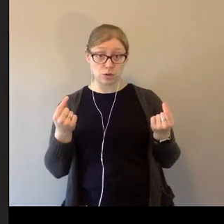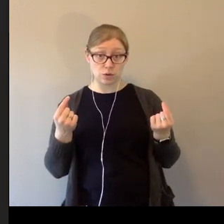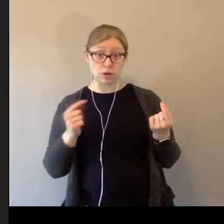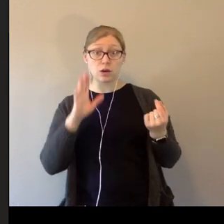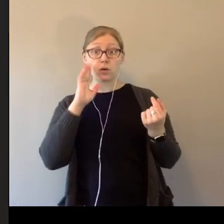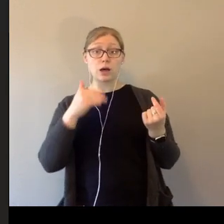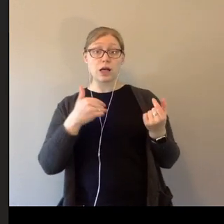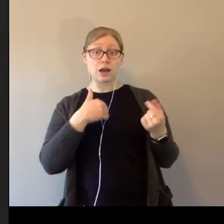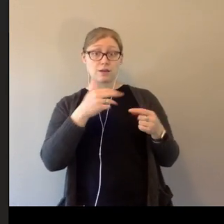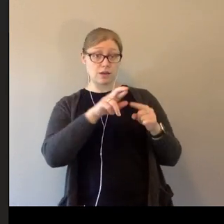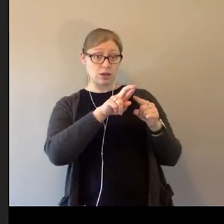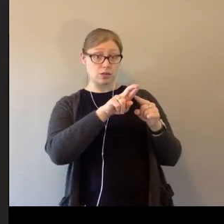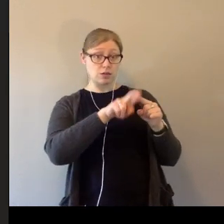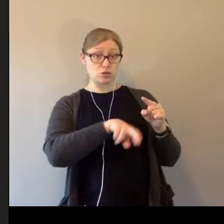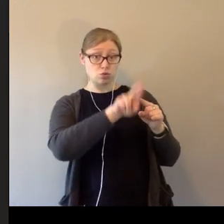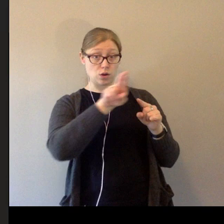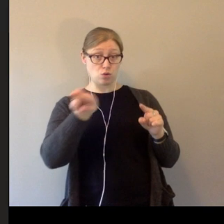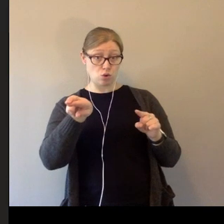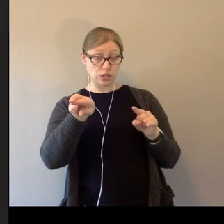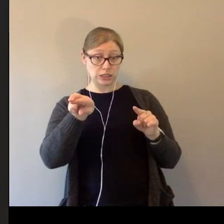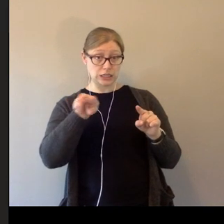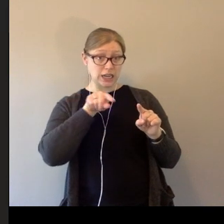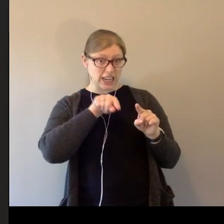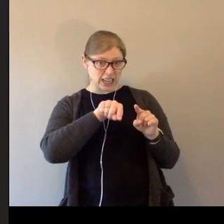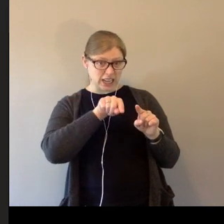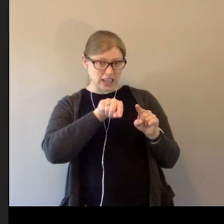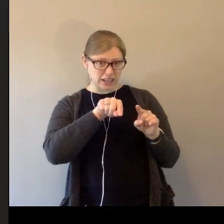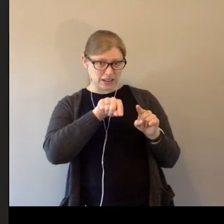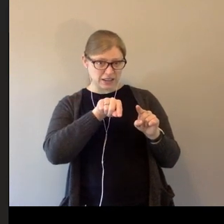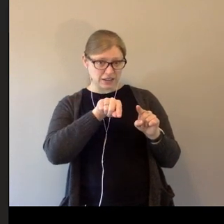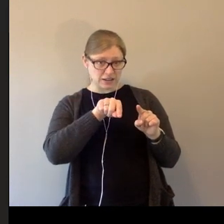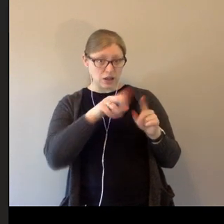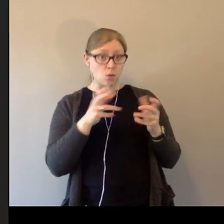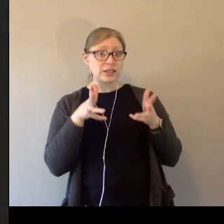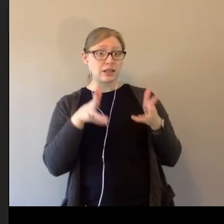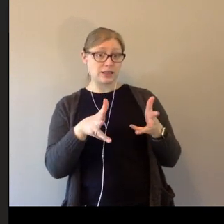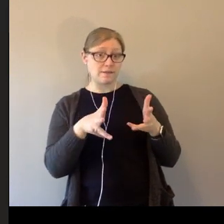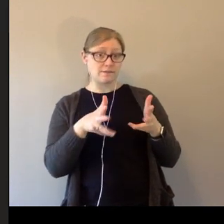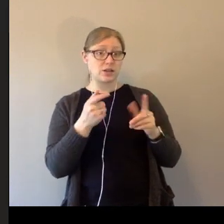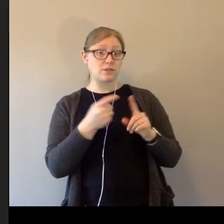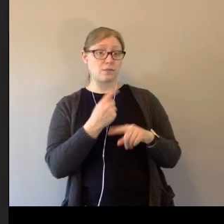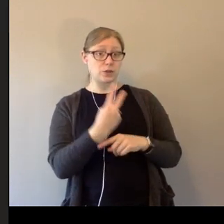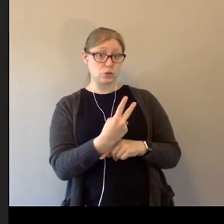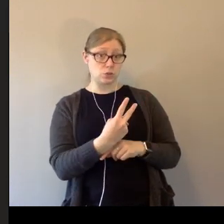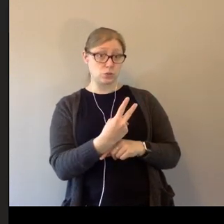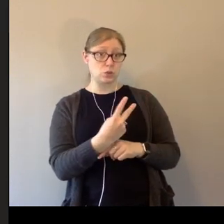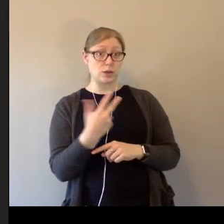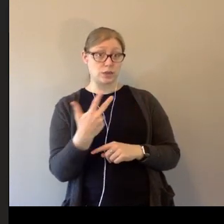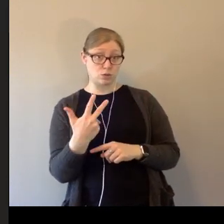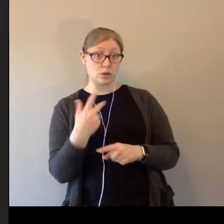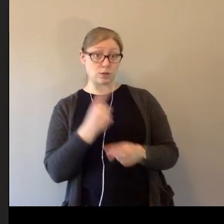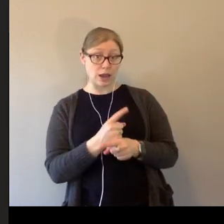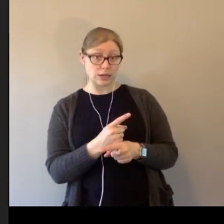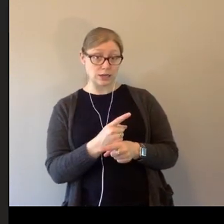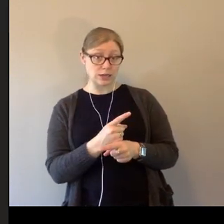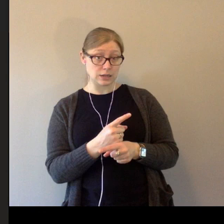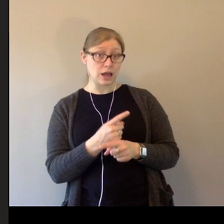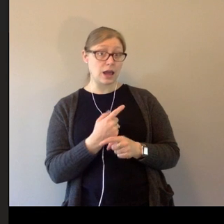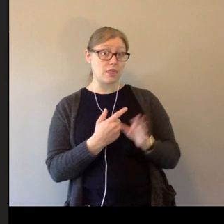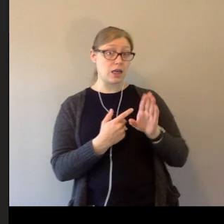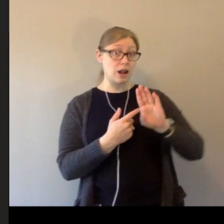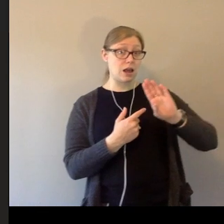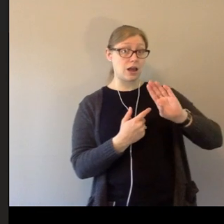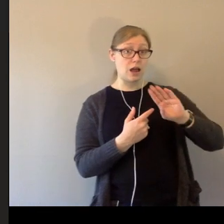the square root. On the inside, I'm going to have what's left over, the 2 and the 3. And outside, I'm going to have a 2 and a